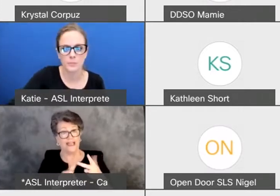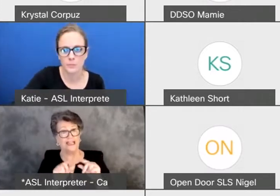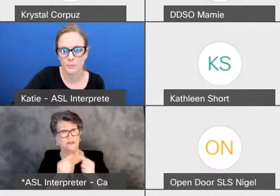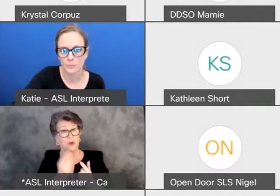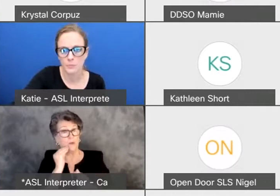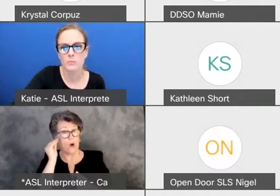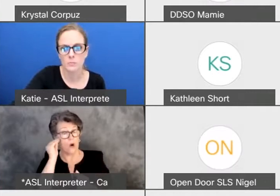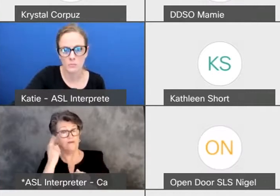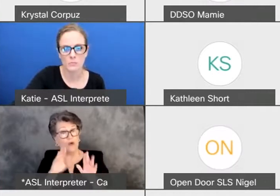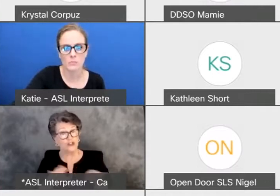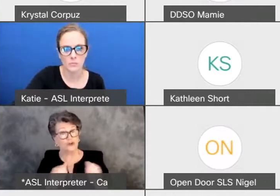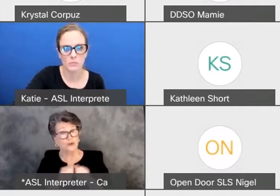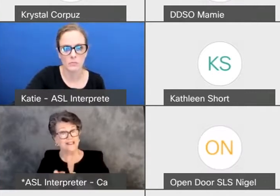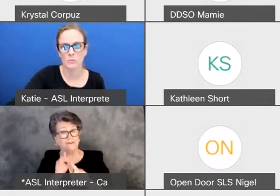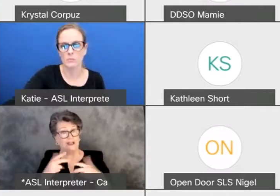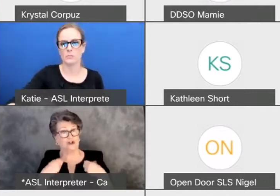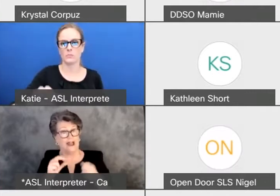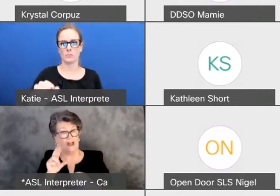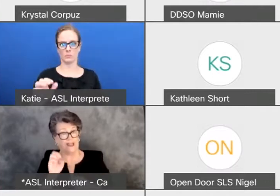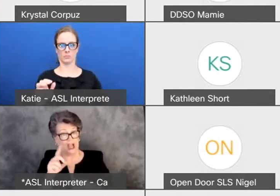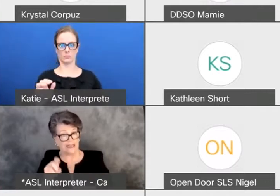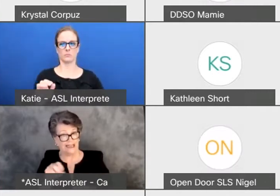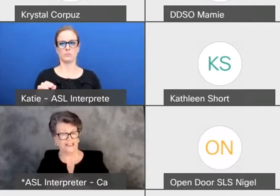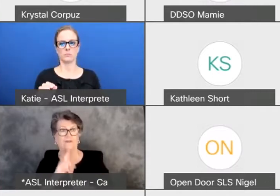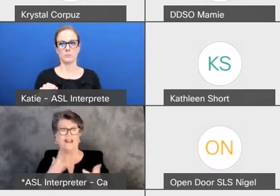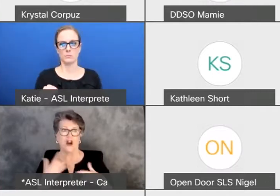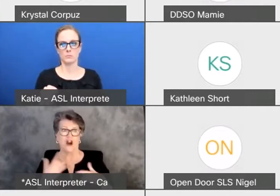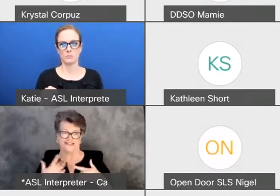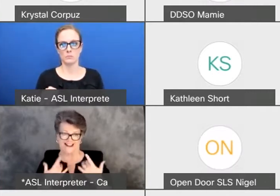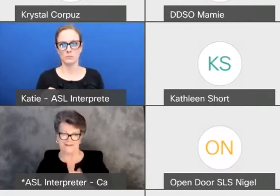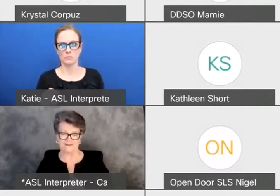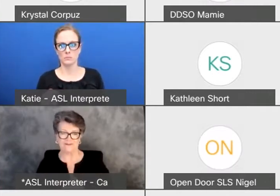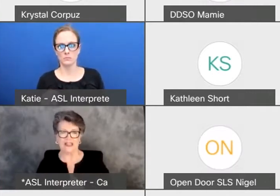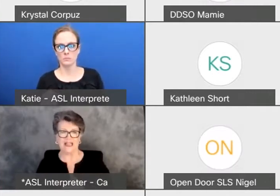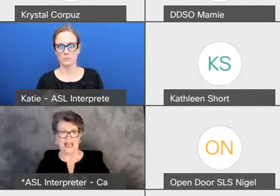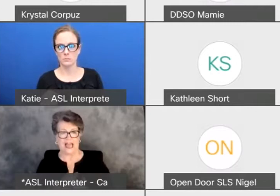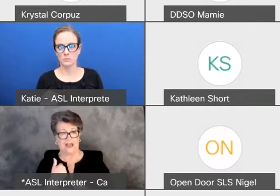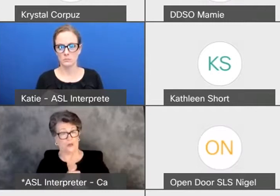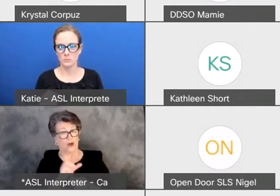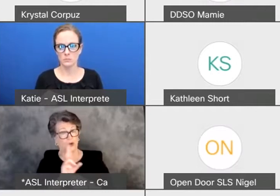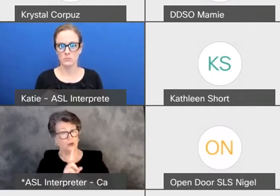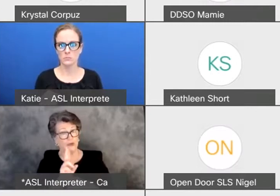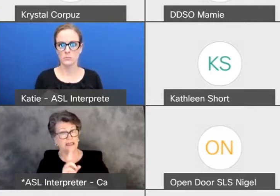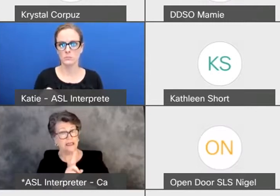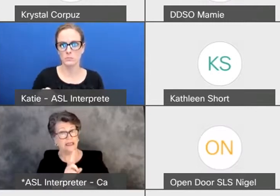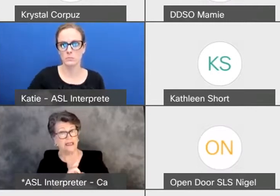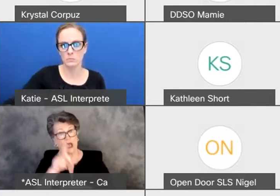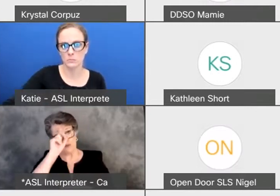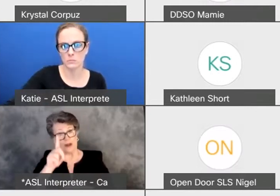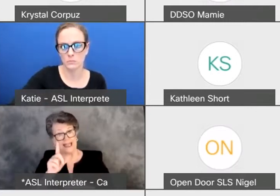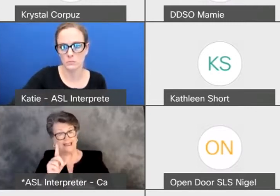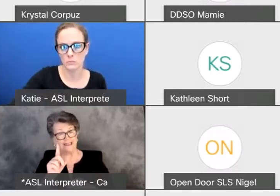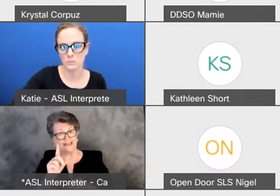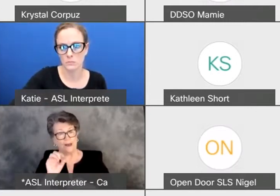for children with special health care needs, which we're very excited about. And we are using Brilliant Corners as the